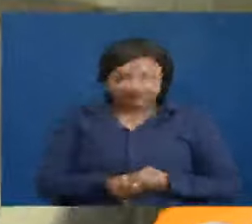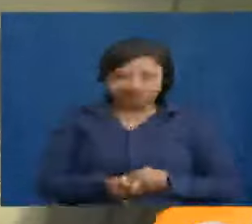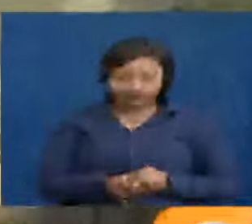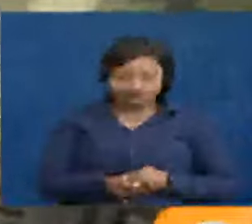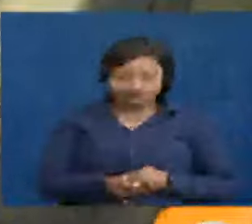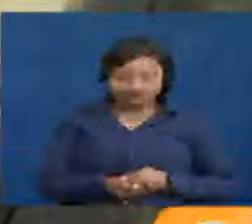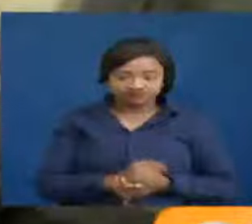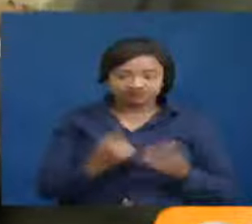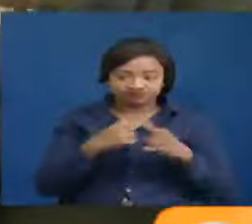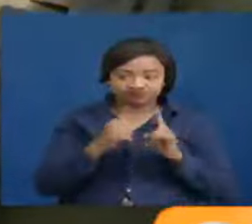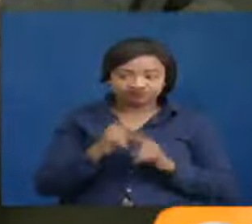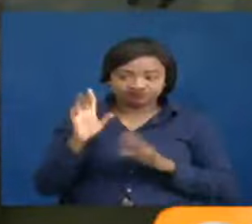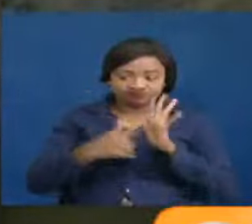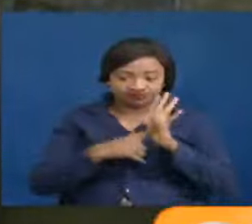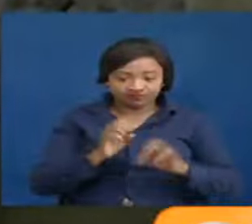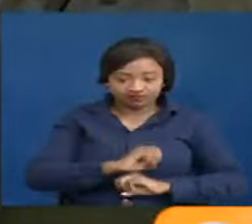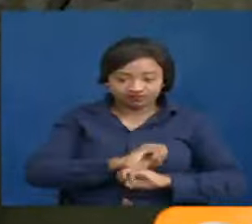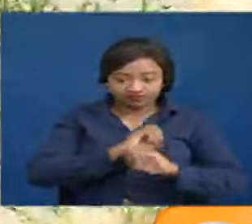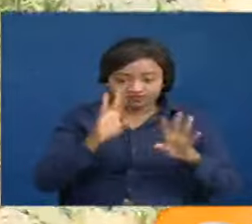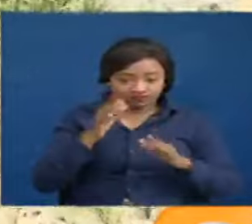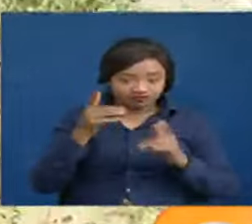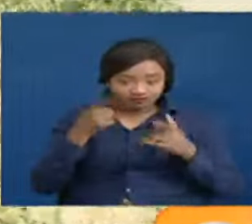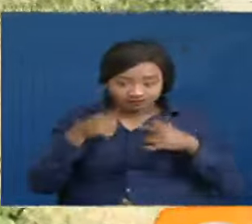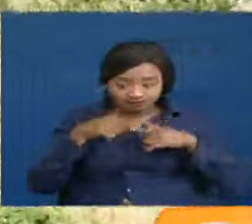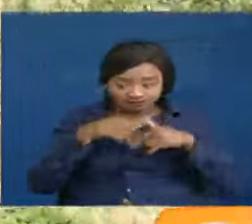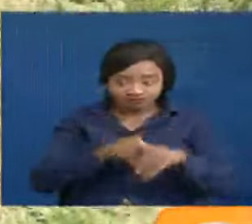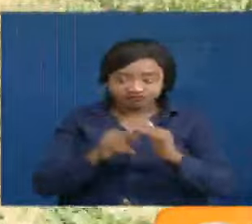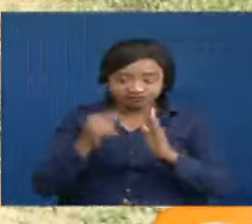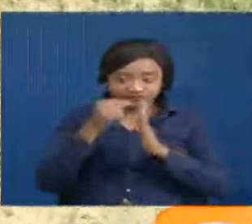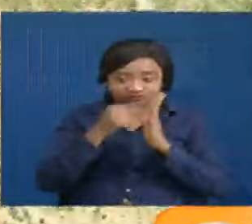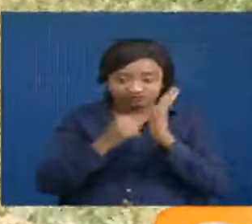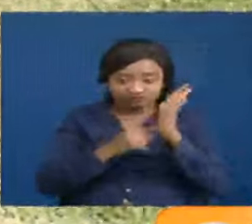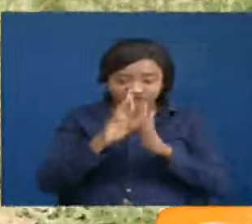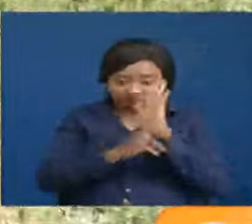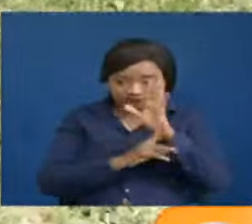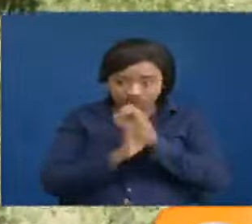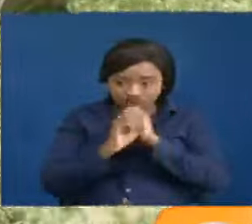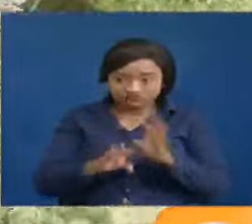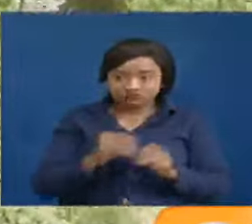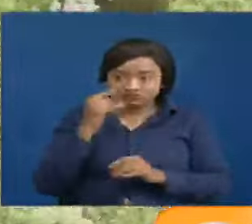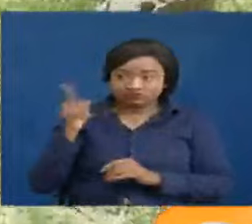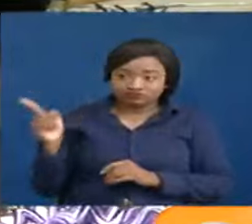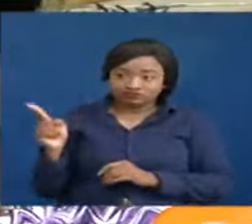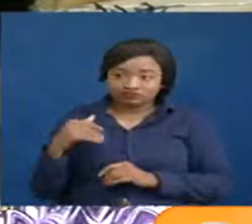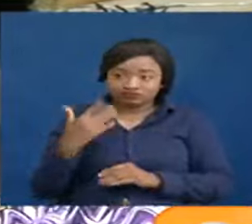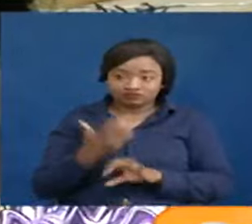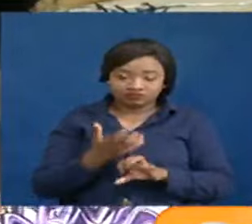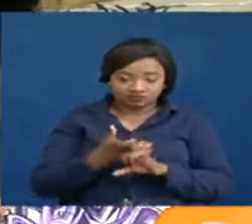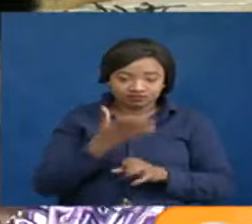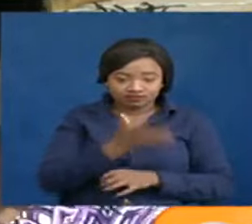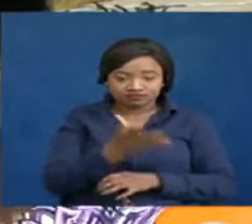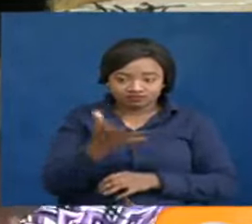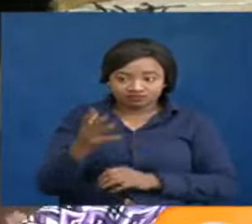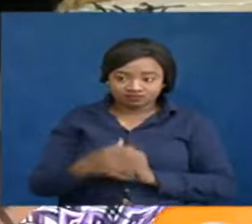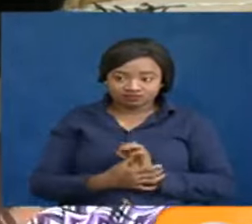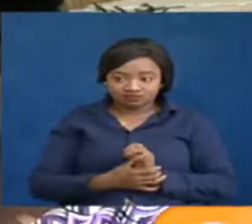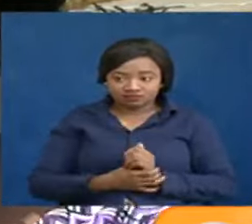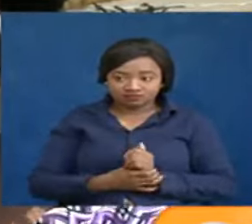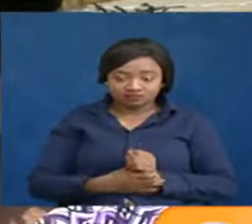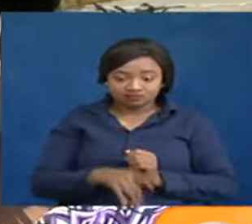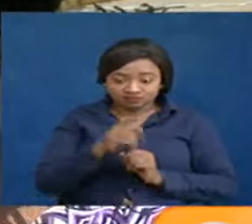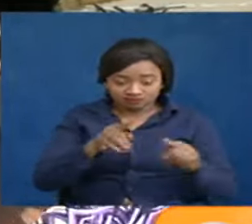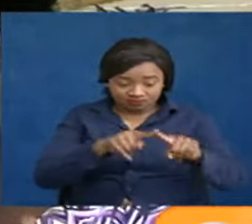Indications of non-compliance with safety regulations are evident from the scattered stones in the neighborhood. That stone was so